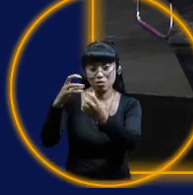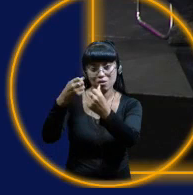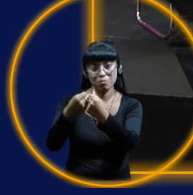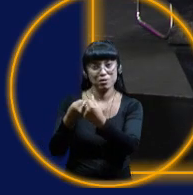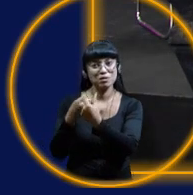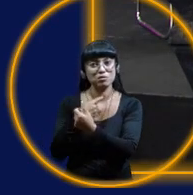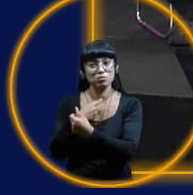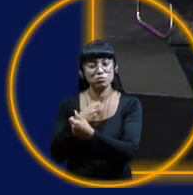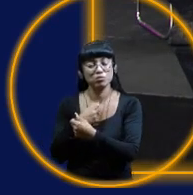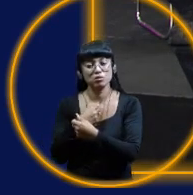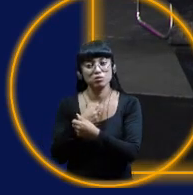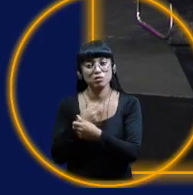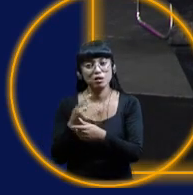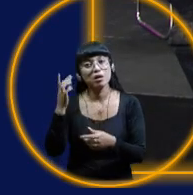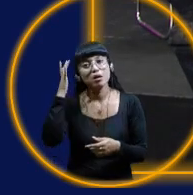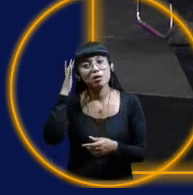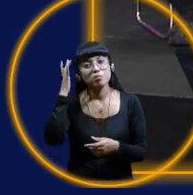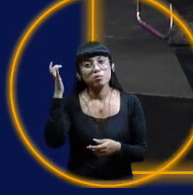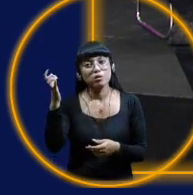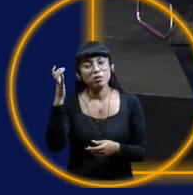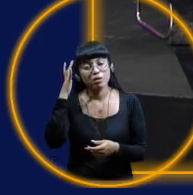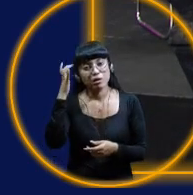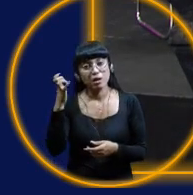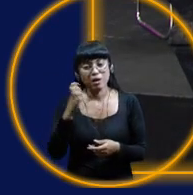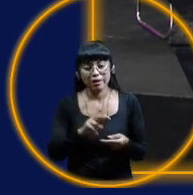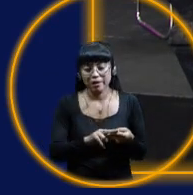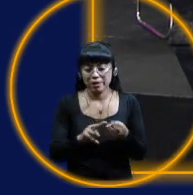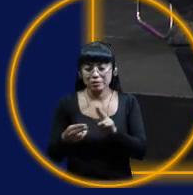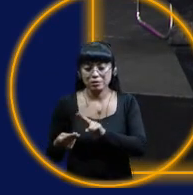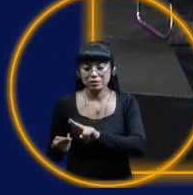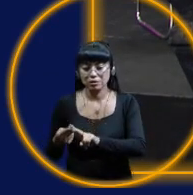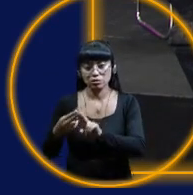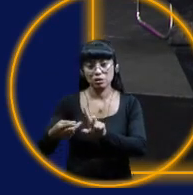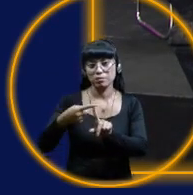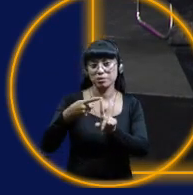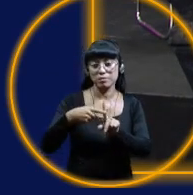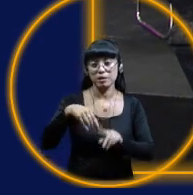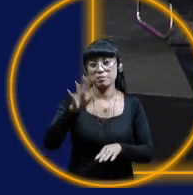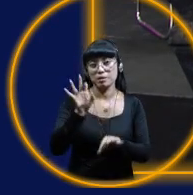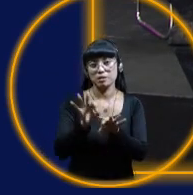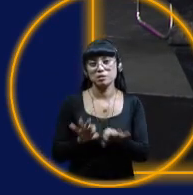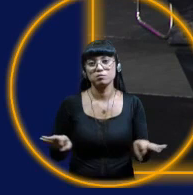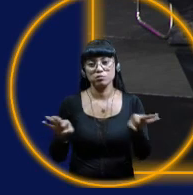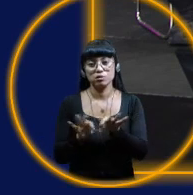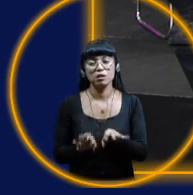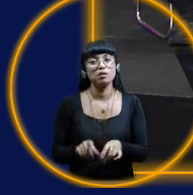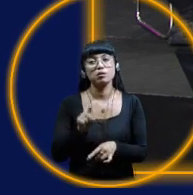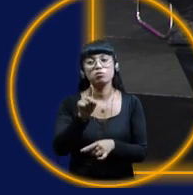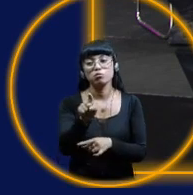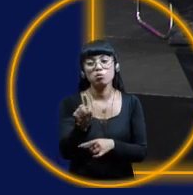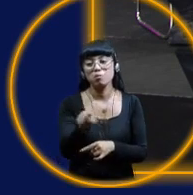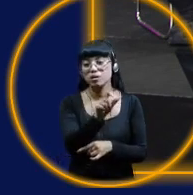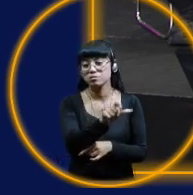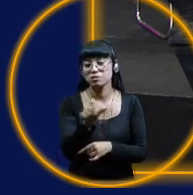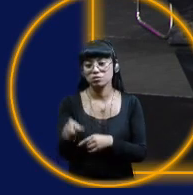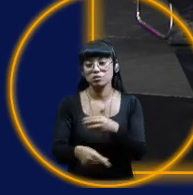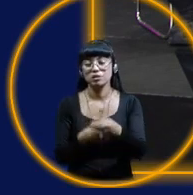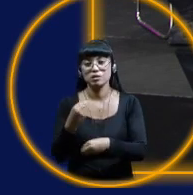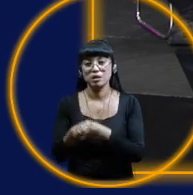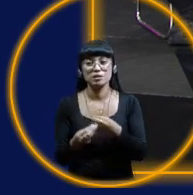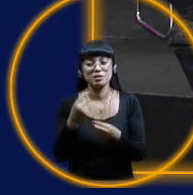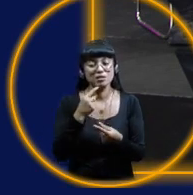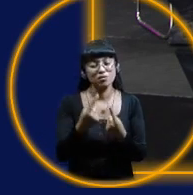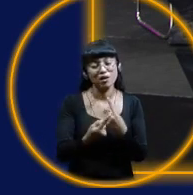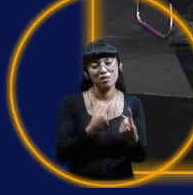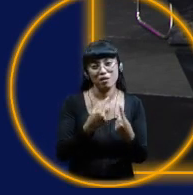because the first most important relationship is you and your audience. It's about a dialogue between you and them. And if